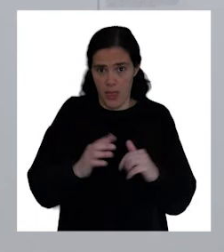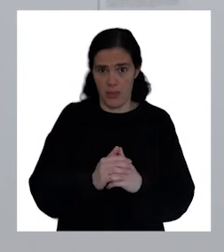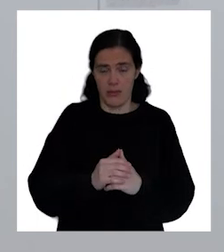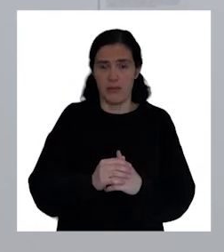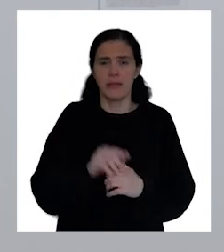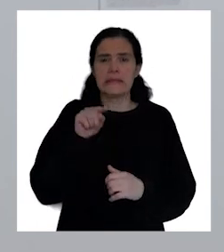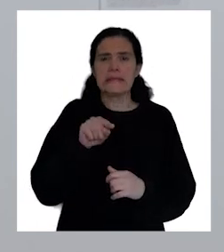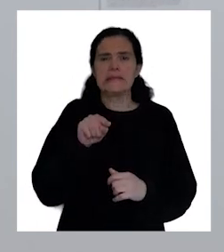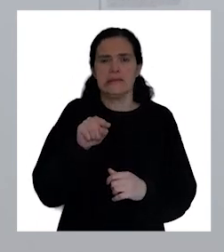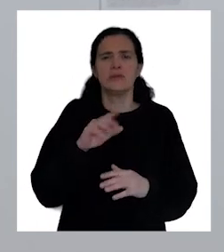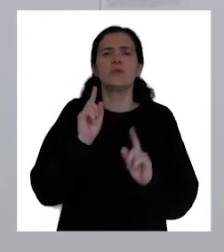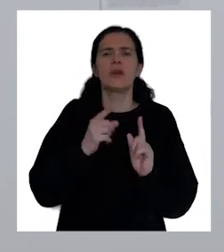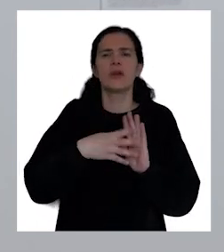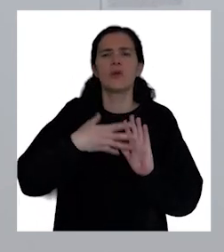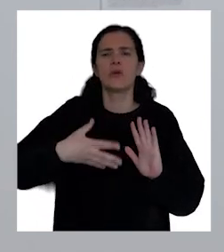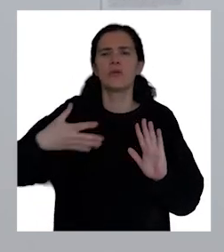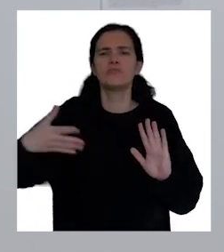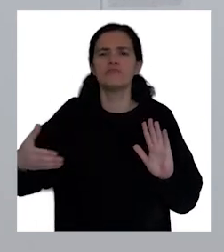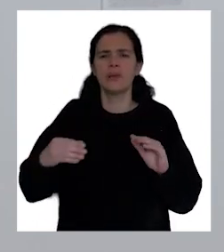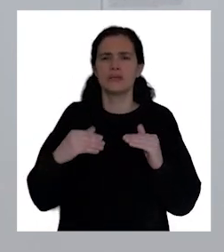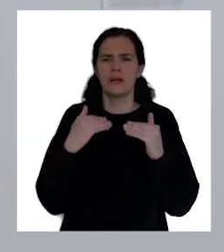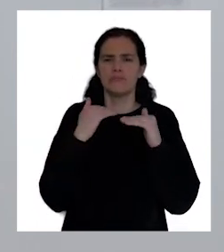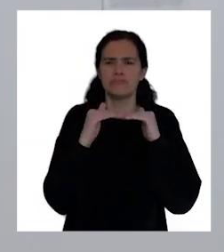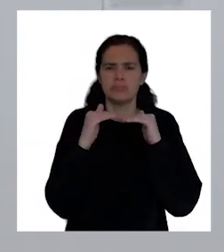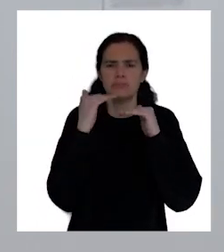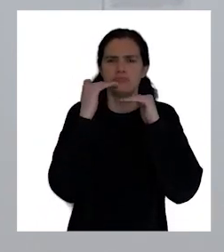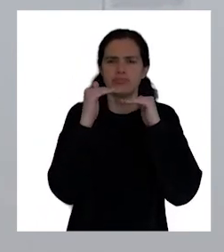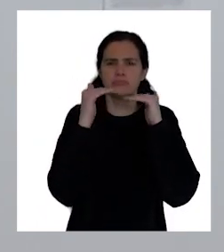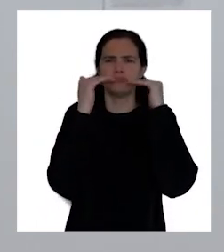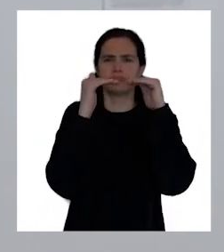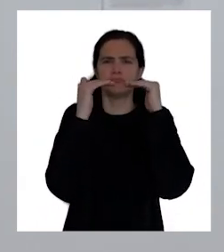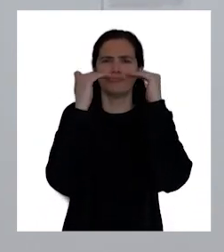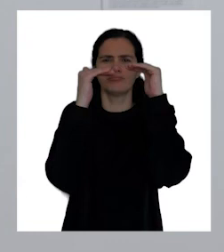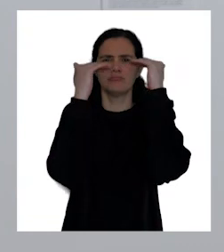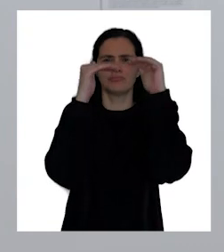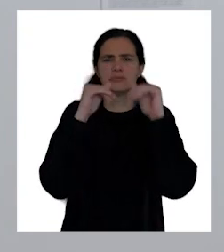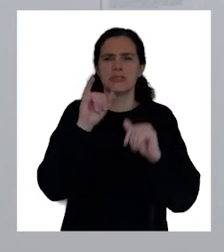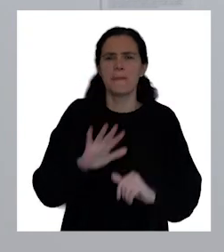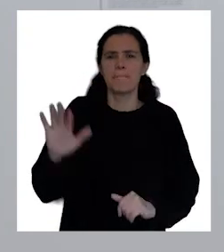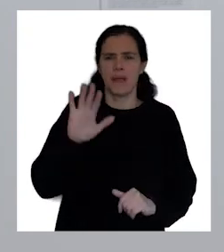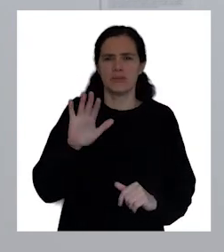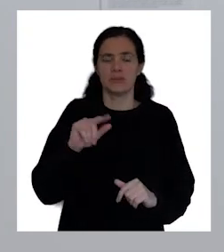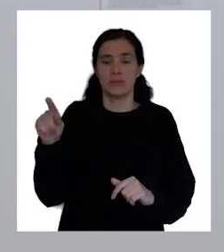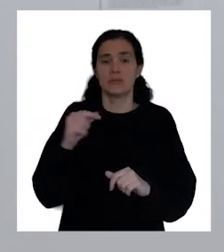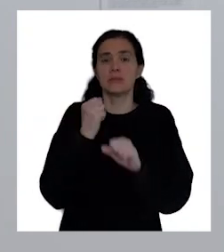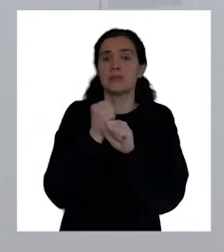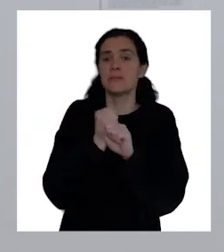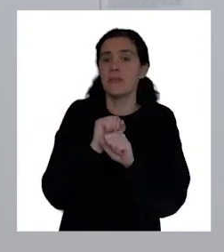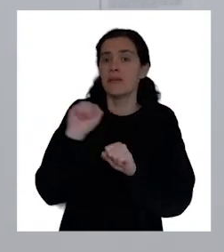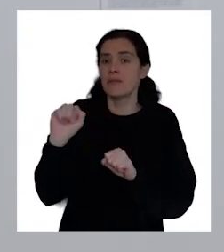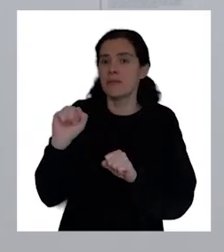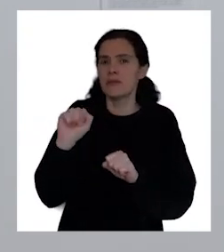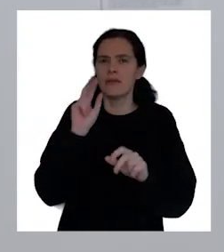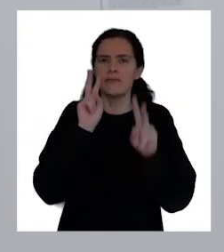have here is a very complex layering of iconography. When I was telling you that his work is